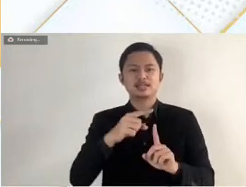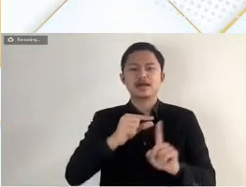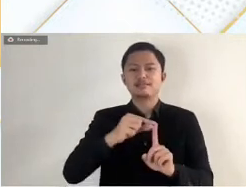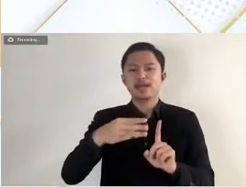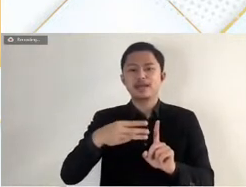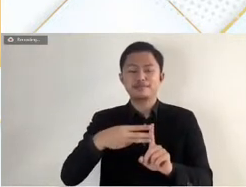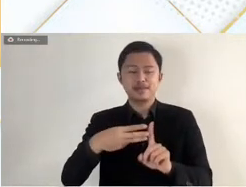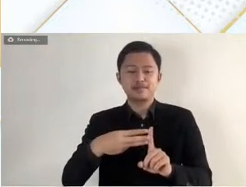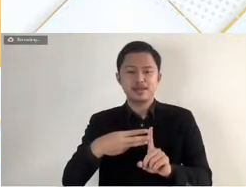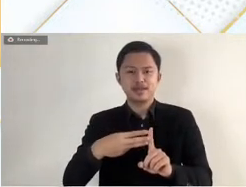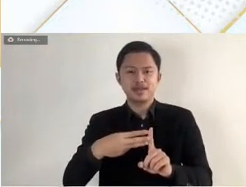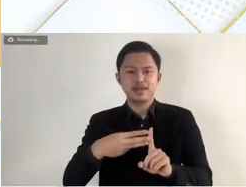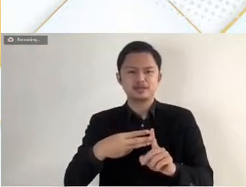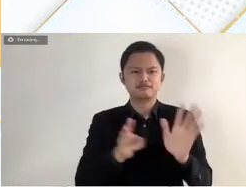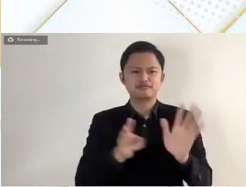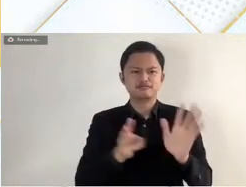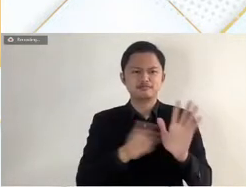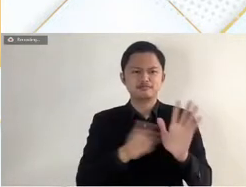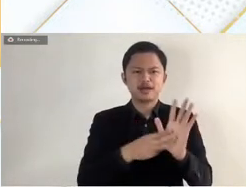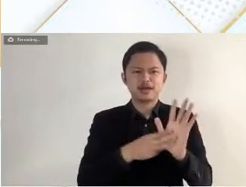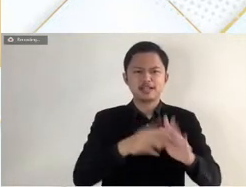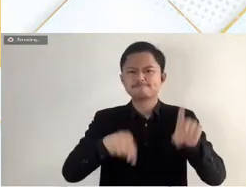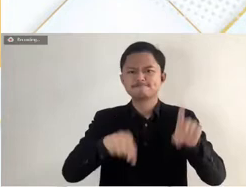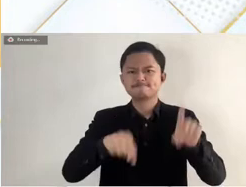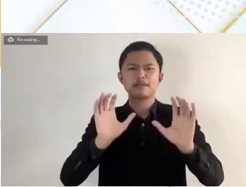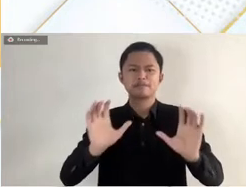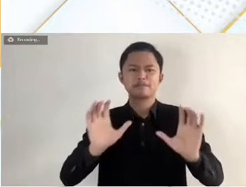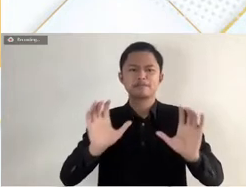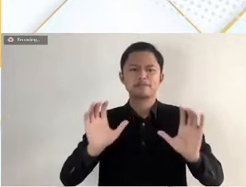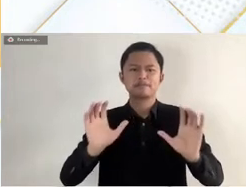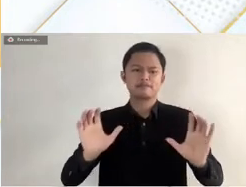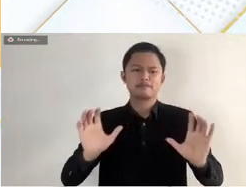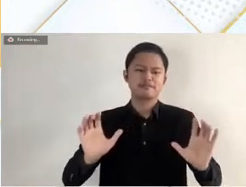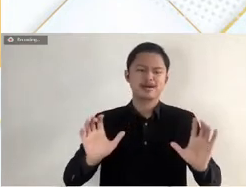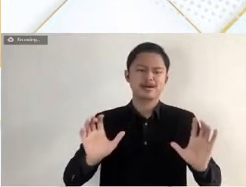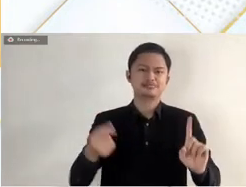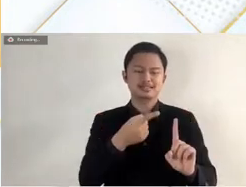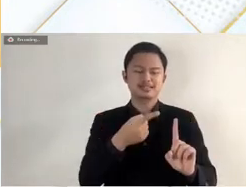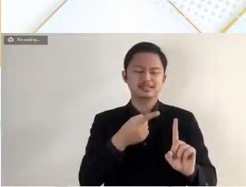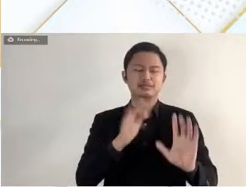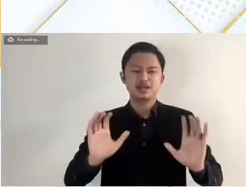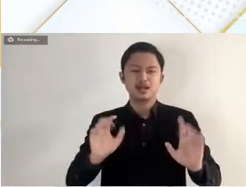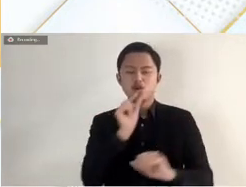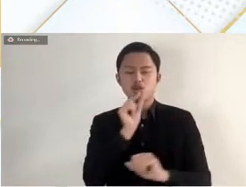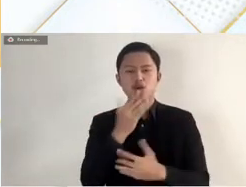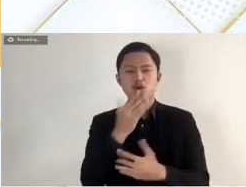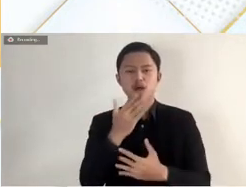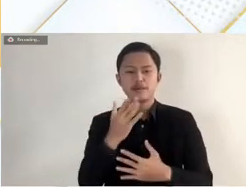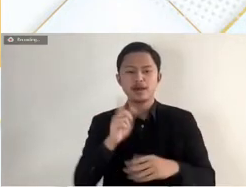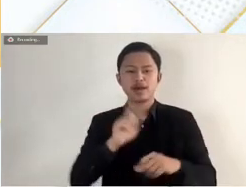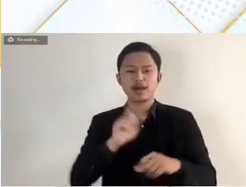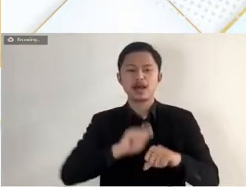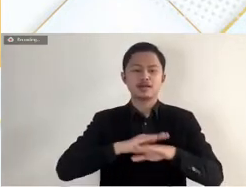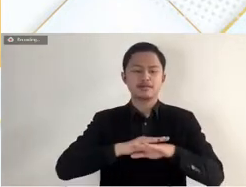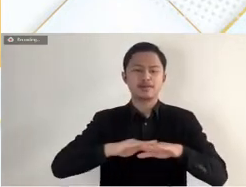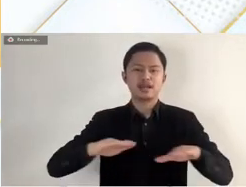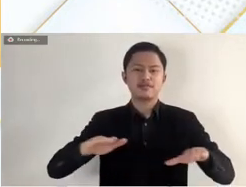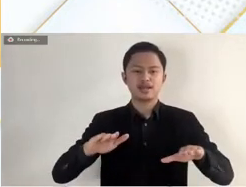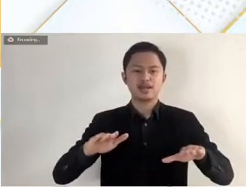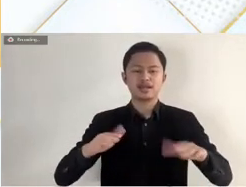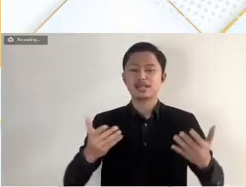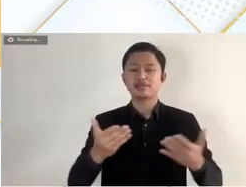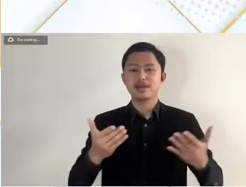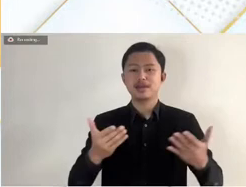multidimensional challenges, which complicate their primary missions to help create lasting peace in the host